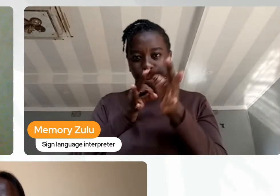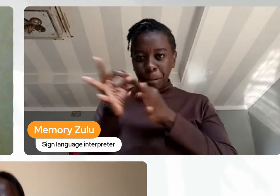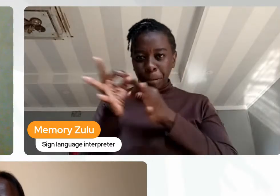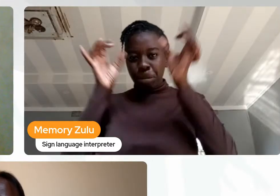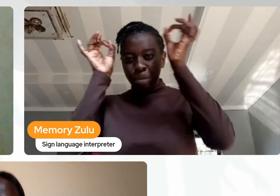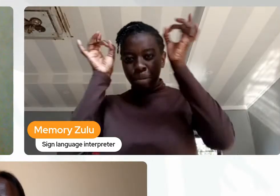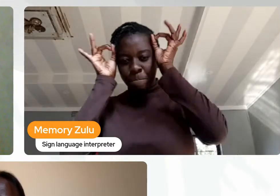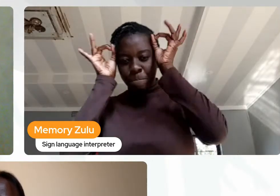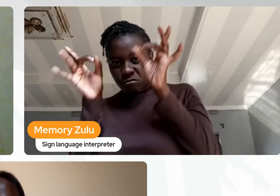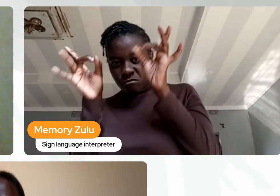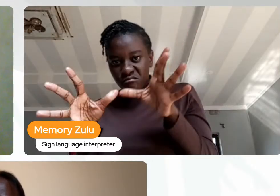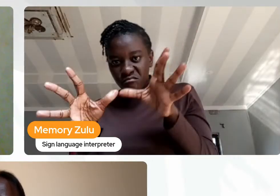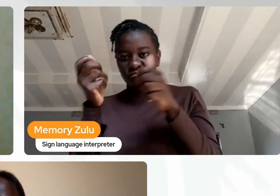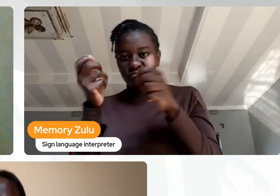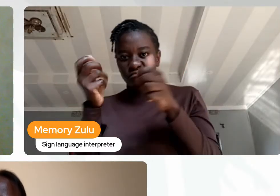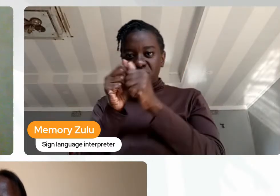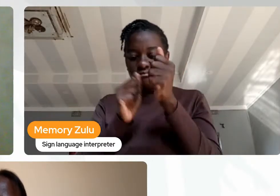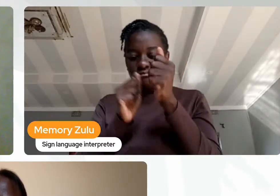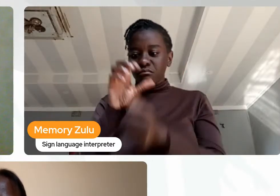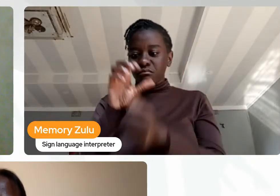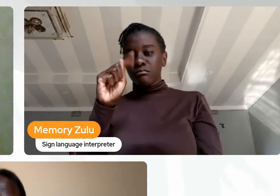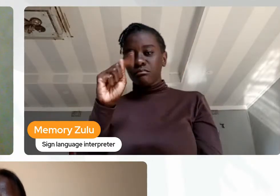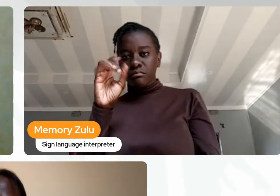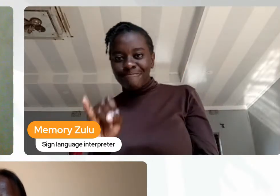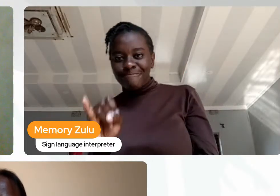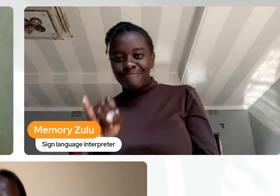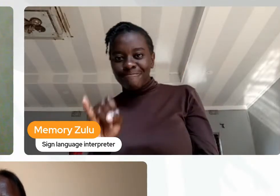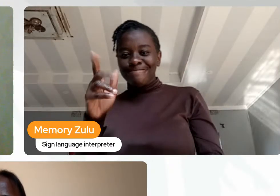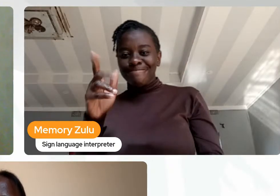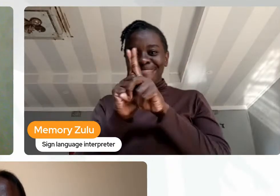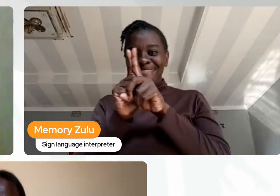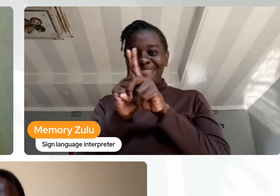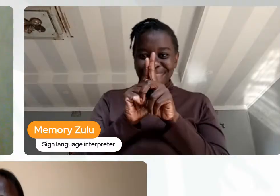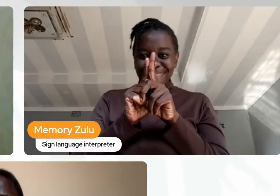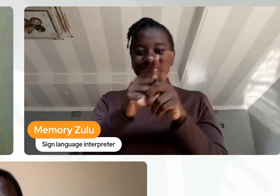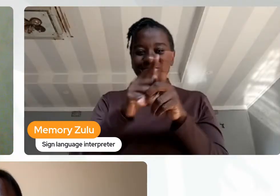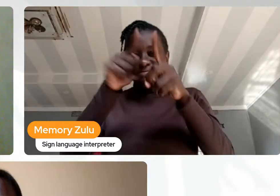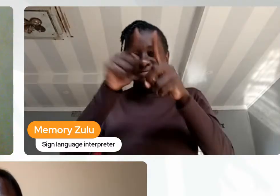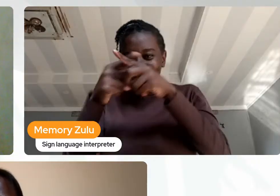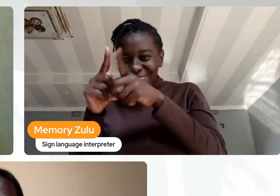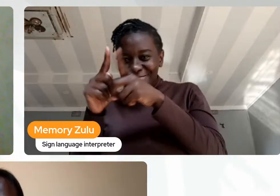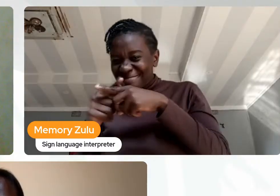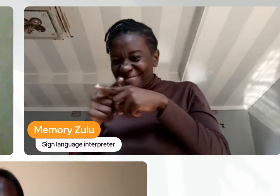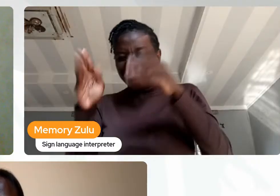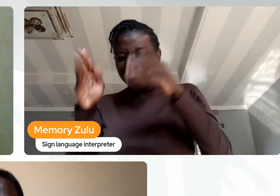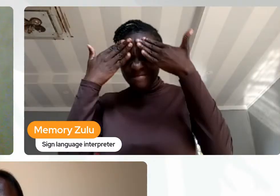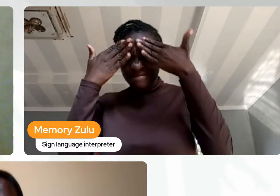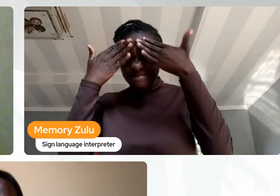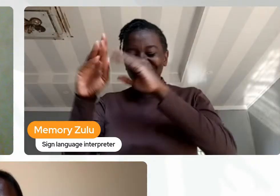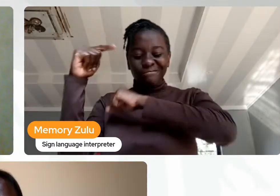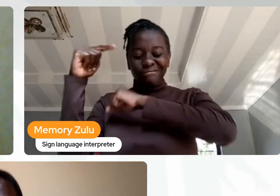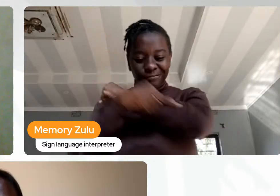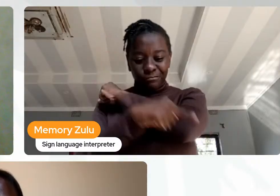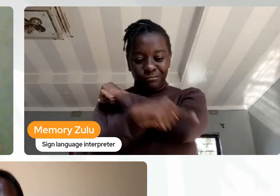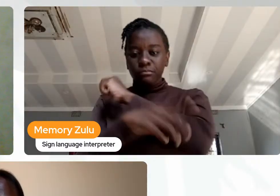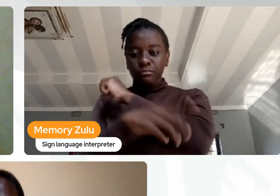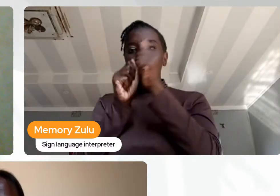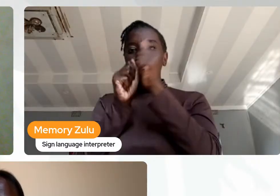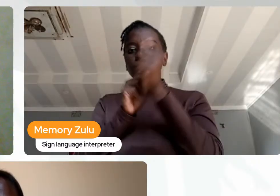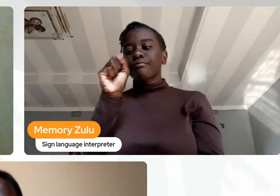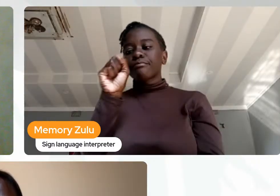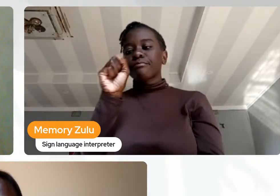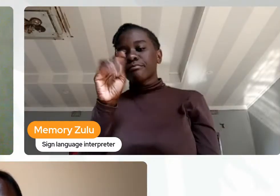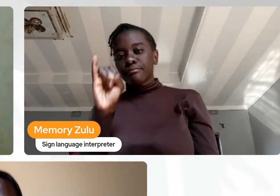the communities like you're encouraging. But despite even if you don't provide